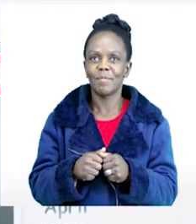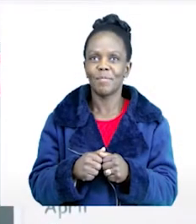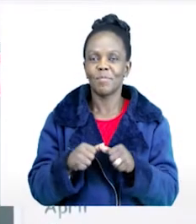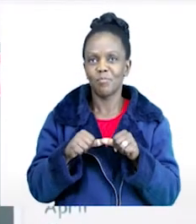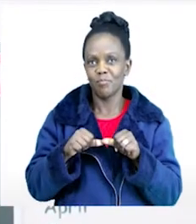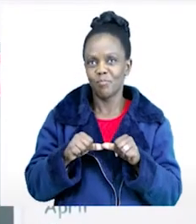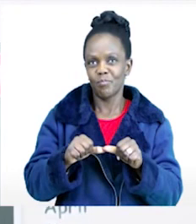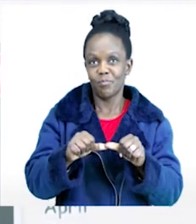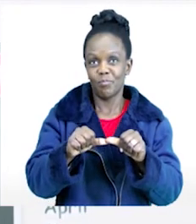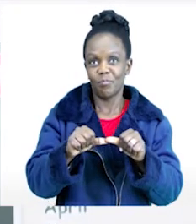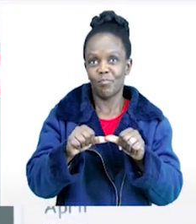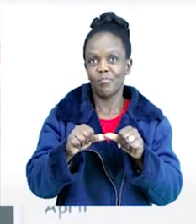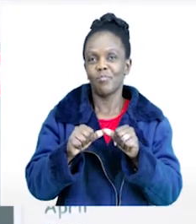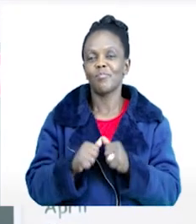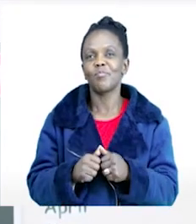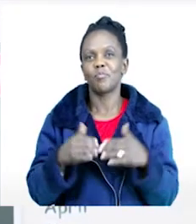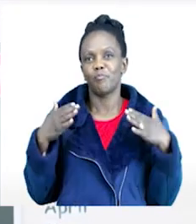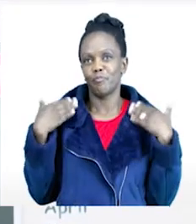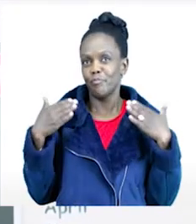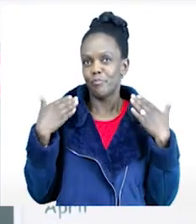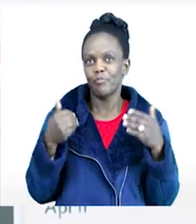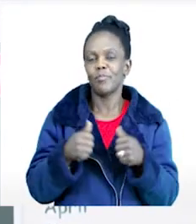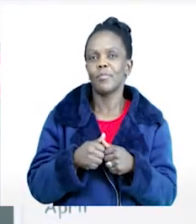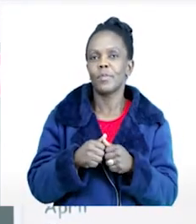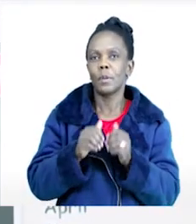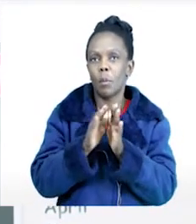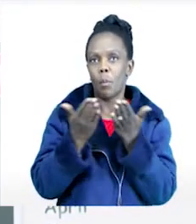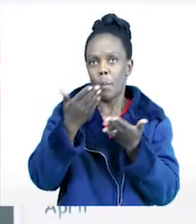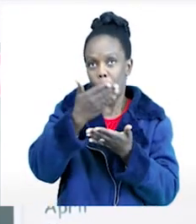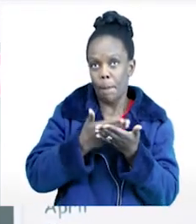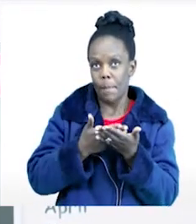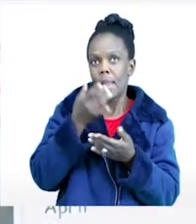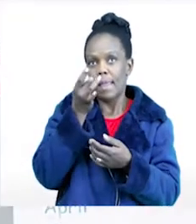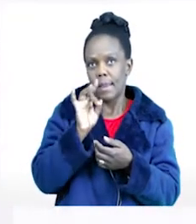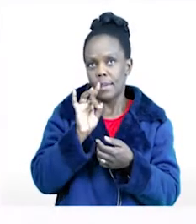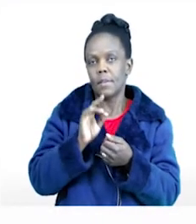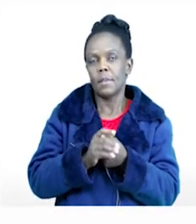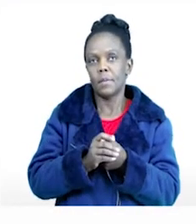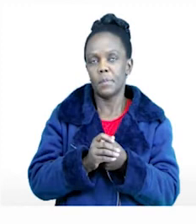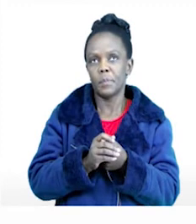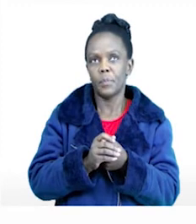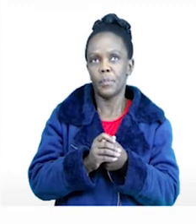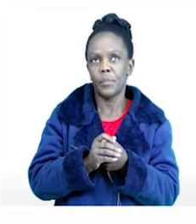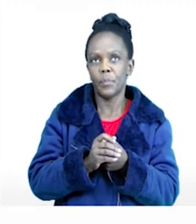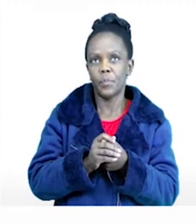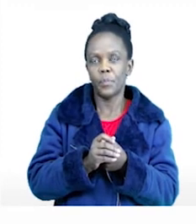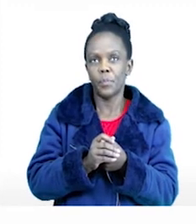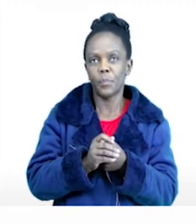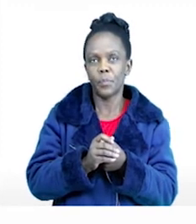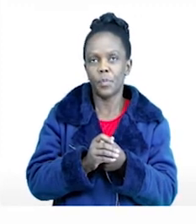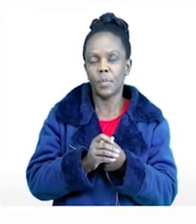Now let's move on to something exciting. Let's turn to the next page, page 8. On page